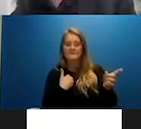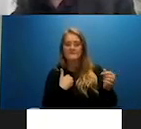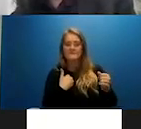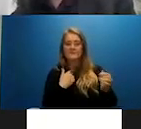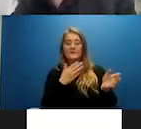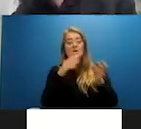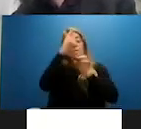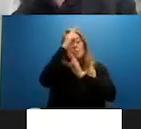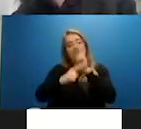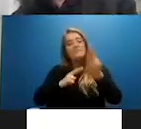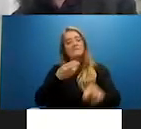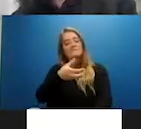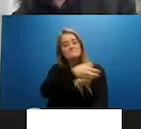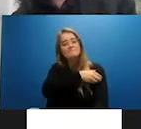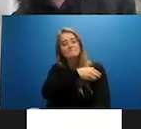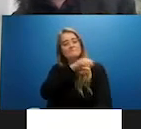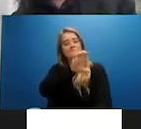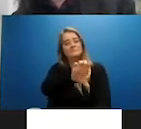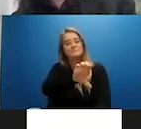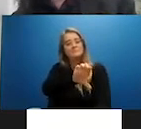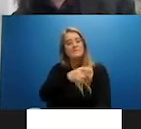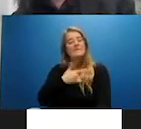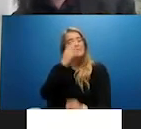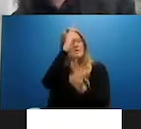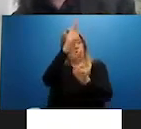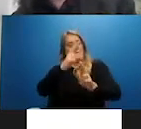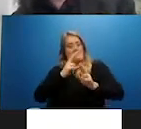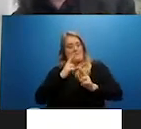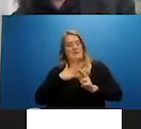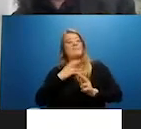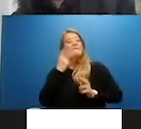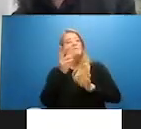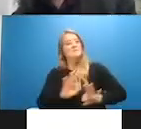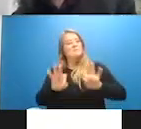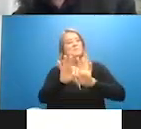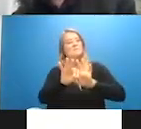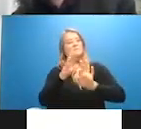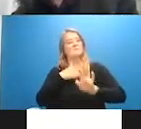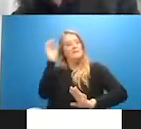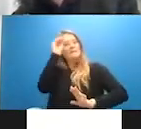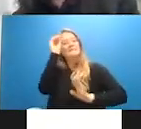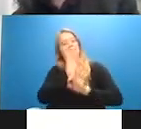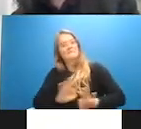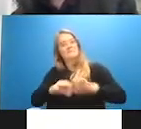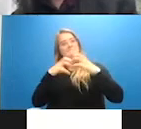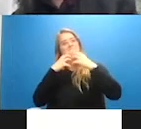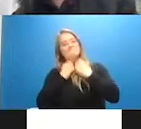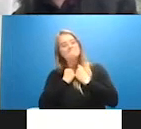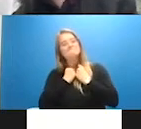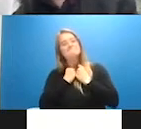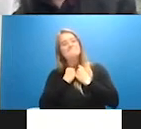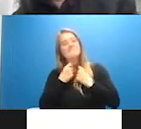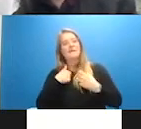Respectful empowerment, experiencing respect, which means that people think that your voice is worth hearing and that you have capacity